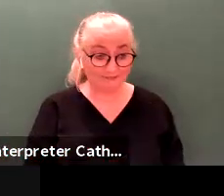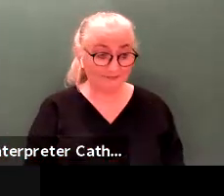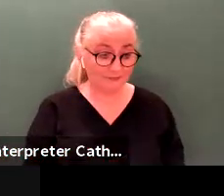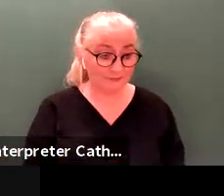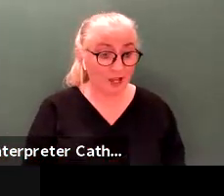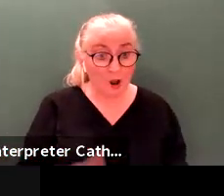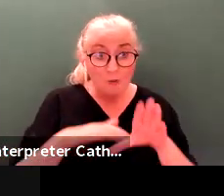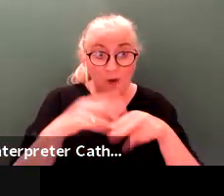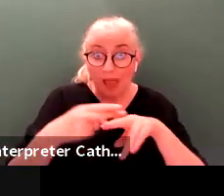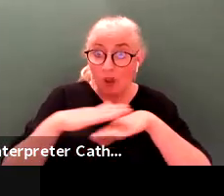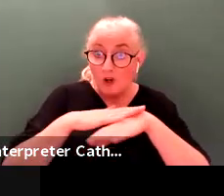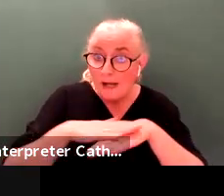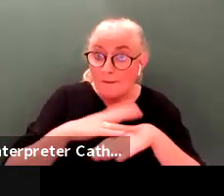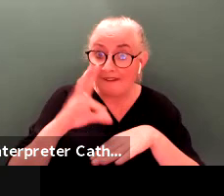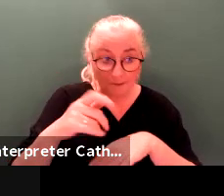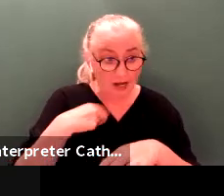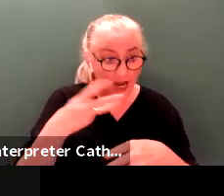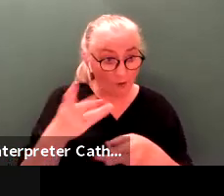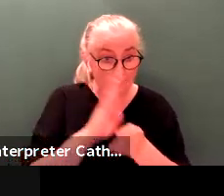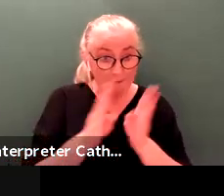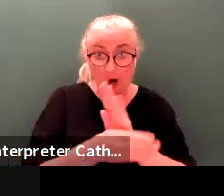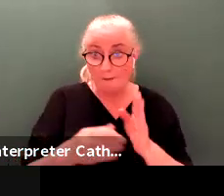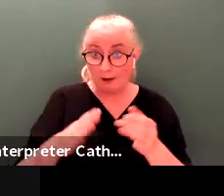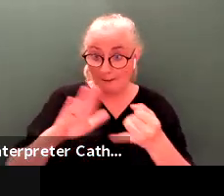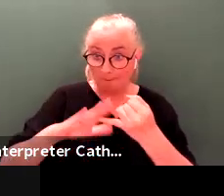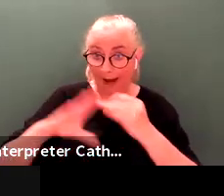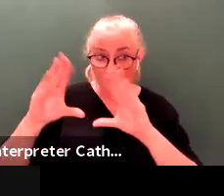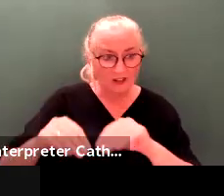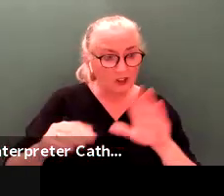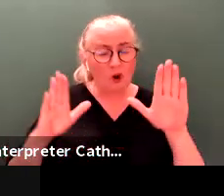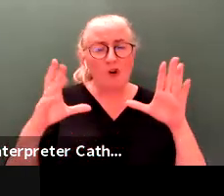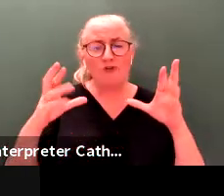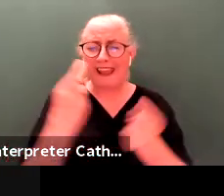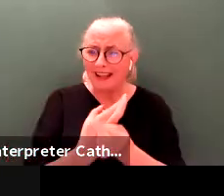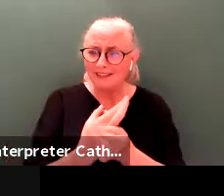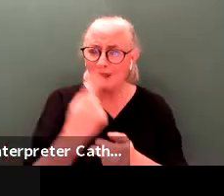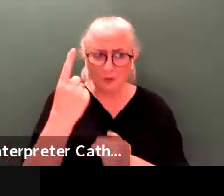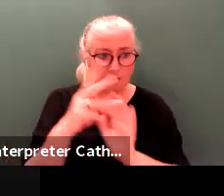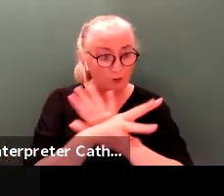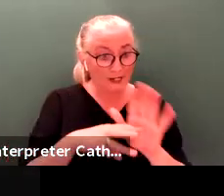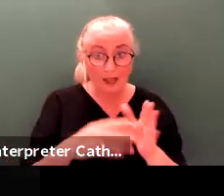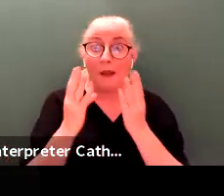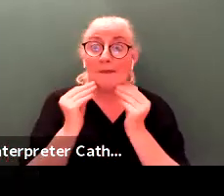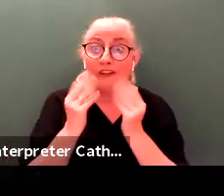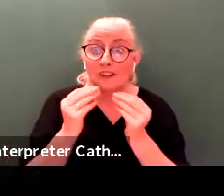Without those creams and vitamins, I will go ricocheting back into menopause. Relax, it's 1 week. Tell that to the beard I'll be growing.